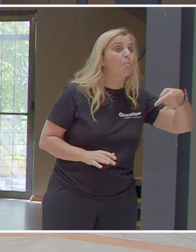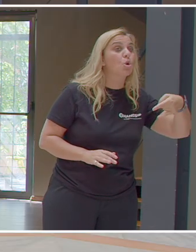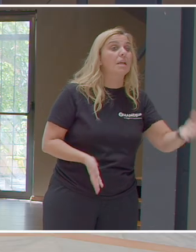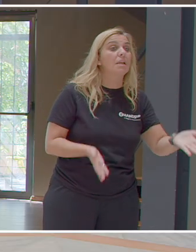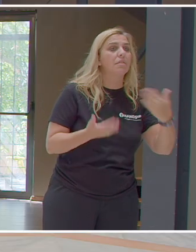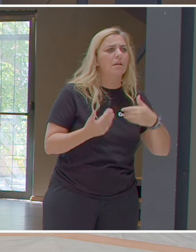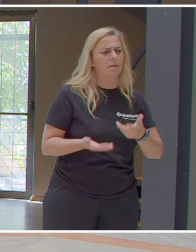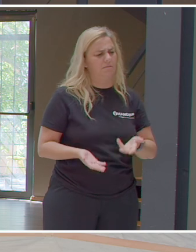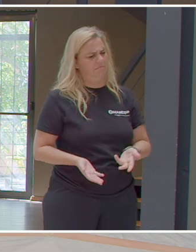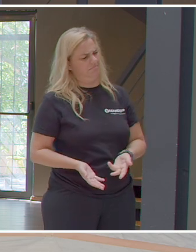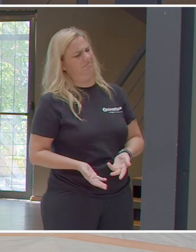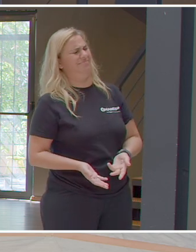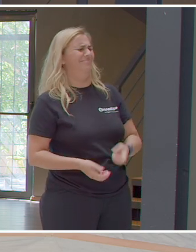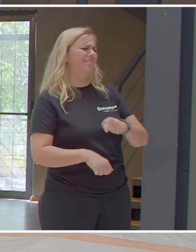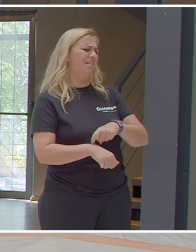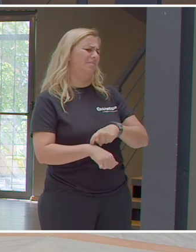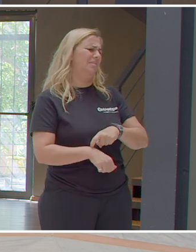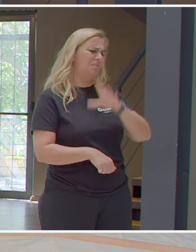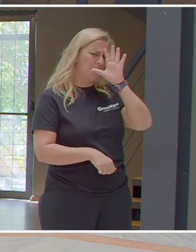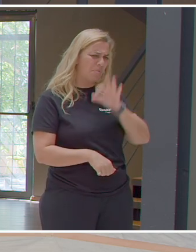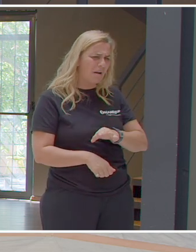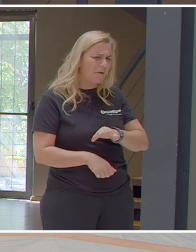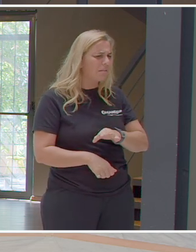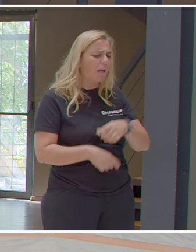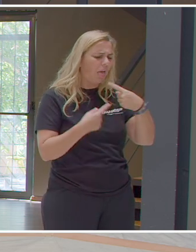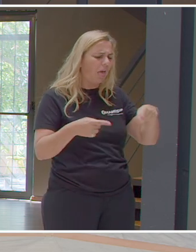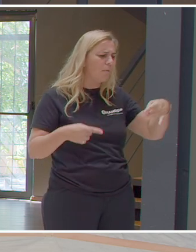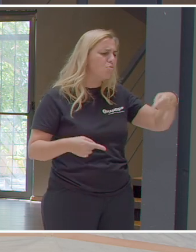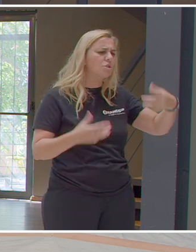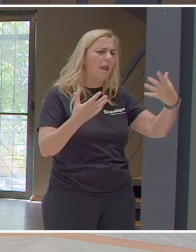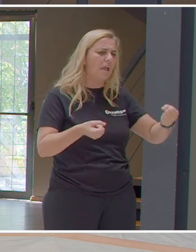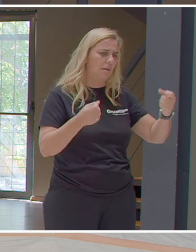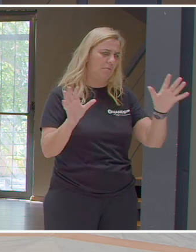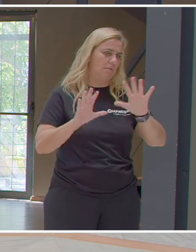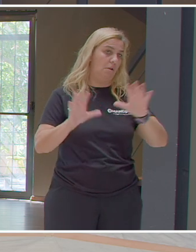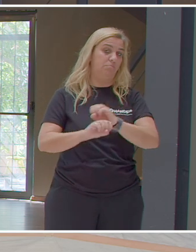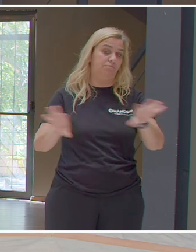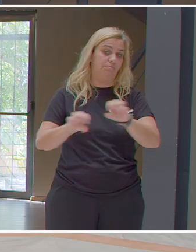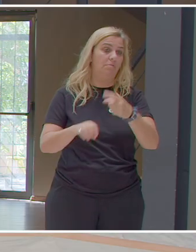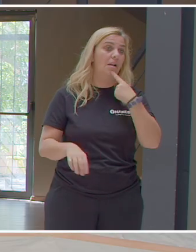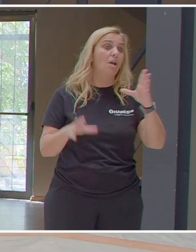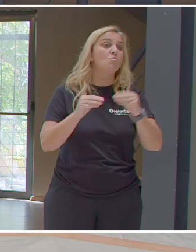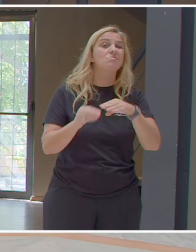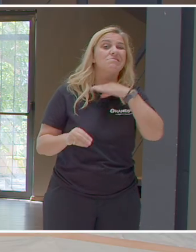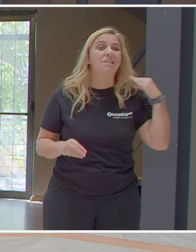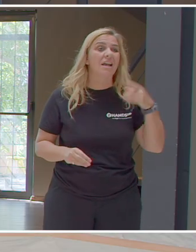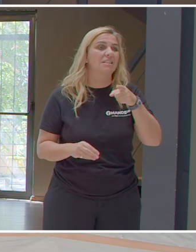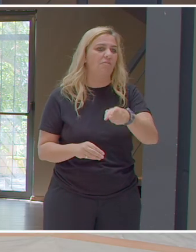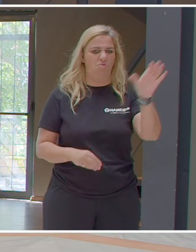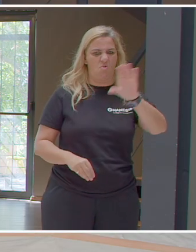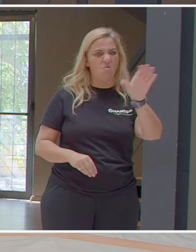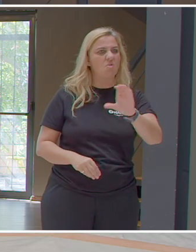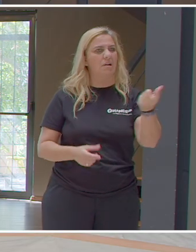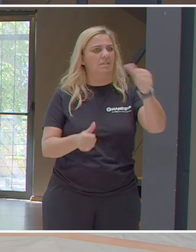much protein nowadays. It does come to a surprise because the media has been do this protein powder, do this shake,